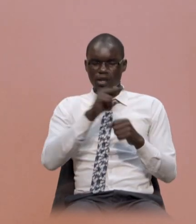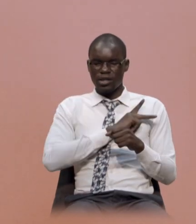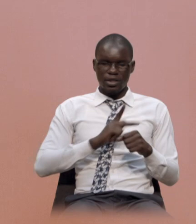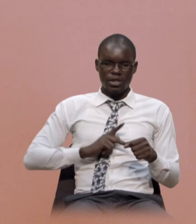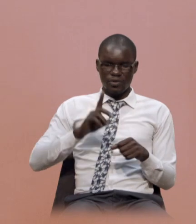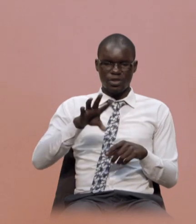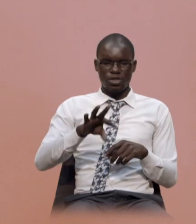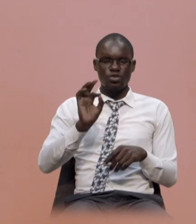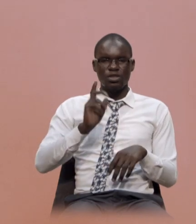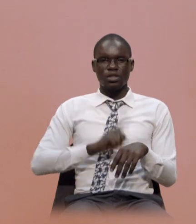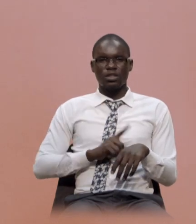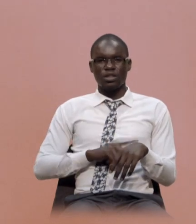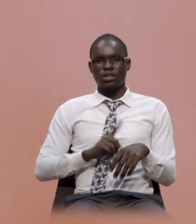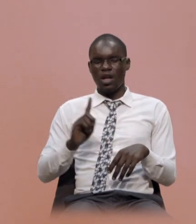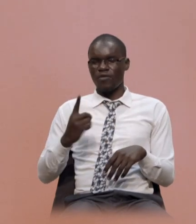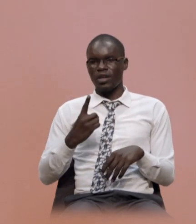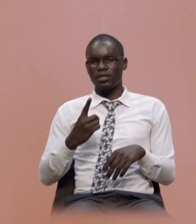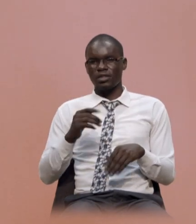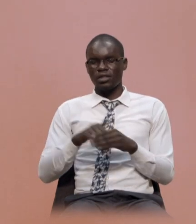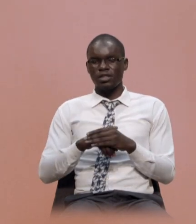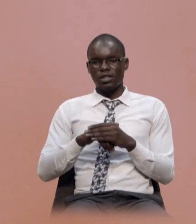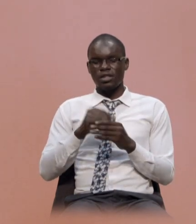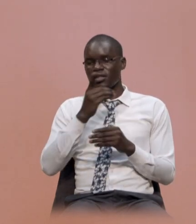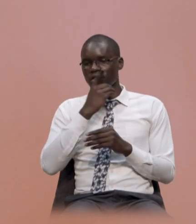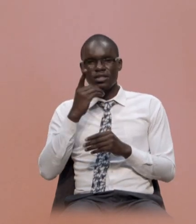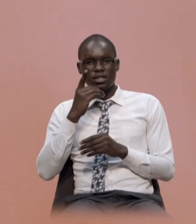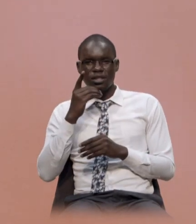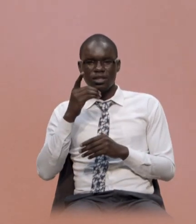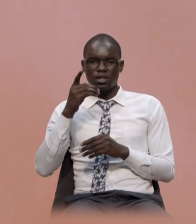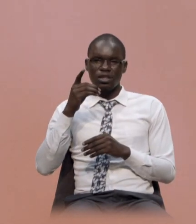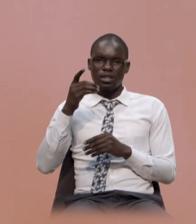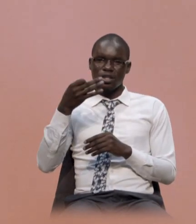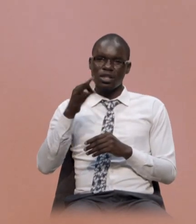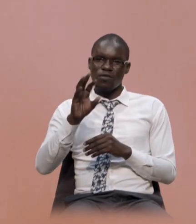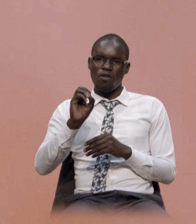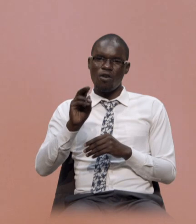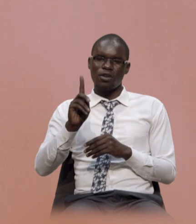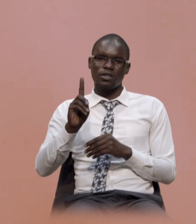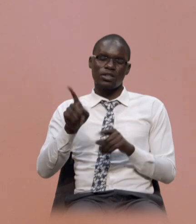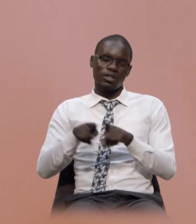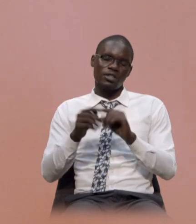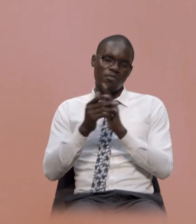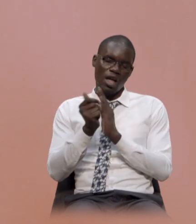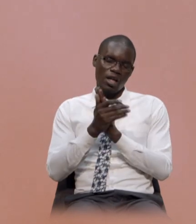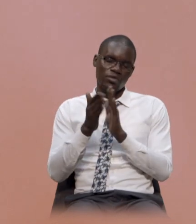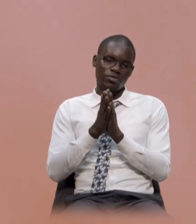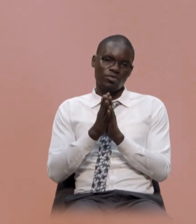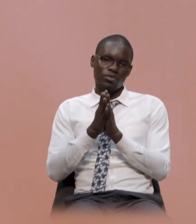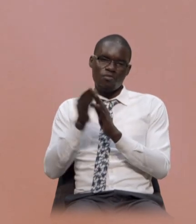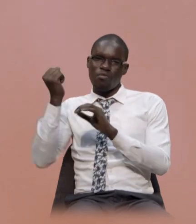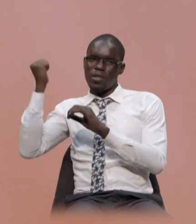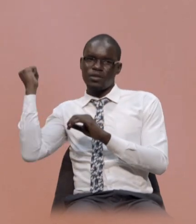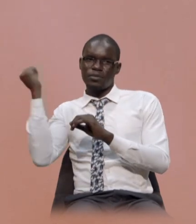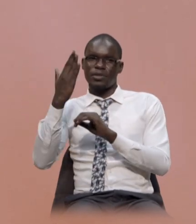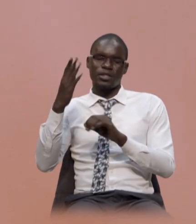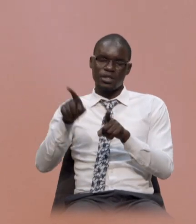was first at the desert fort. They were experts with shields and spears, as fierce looking as